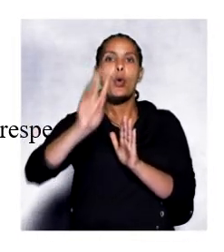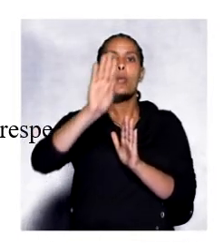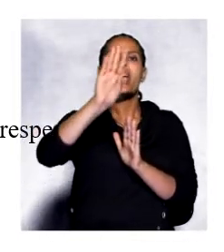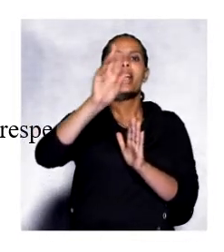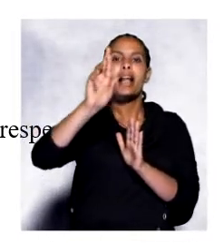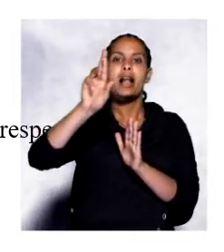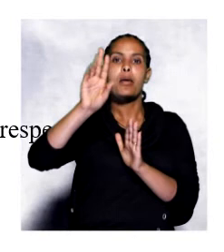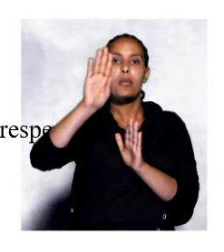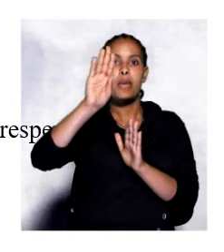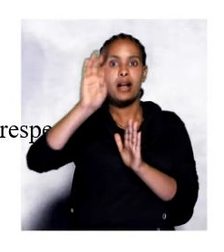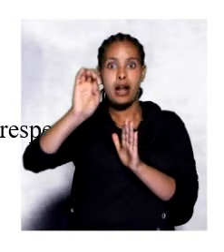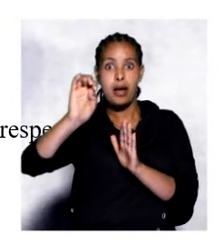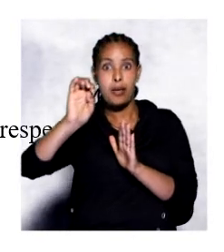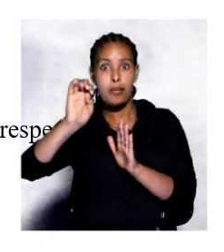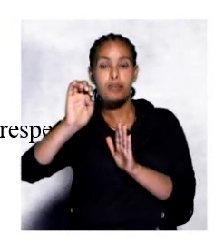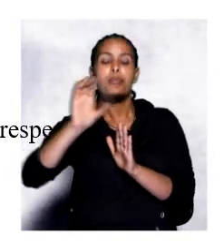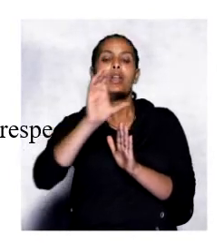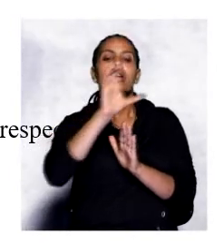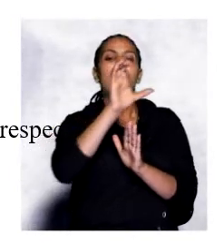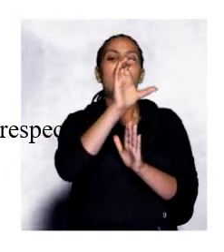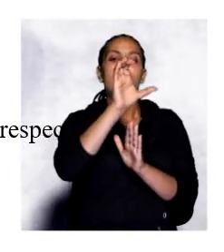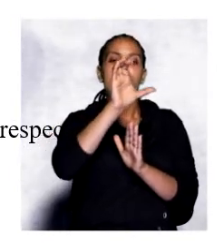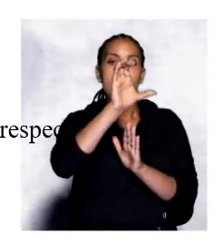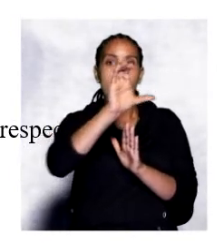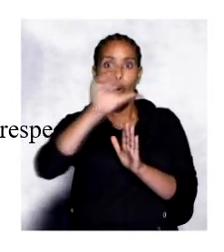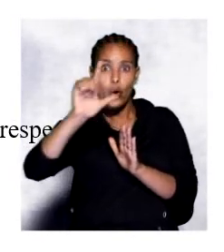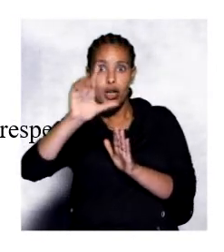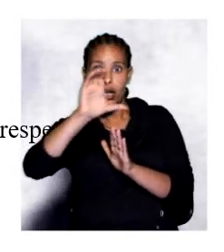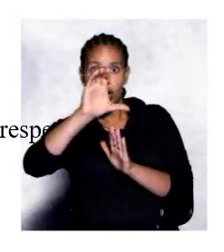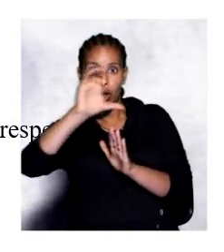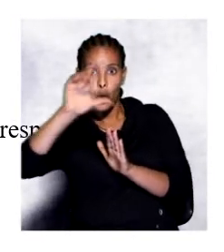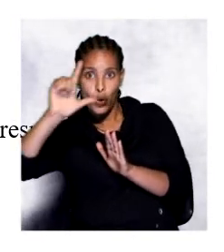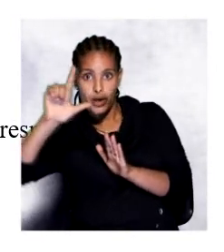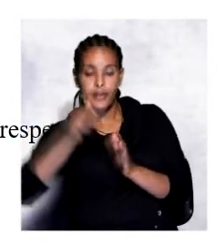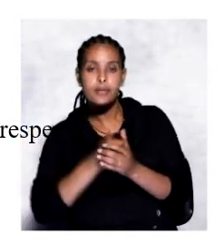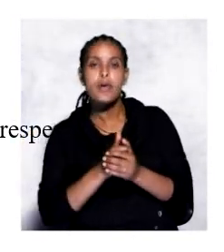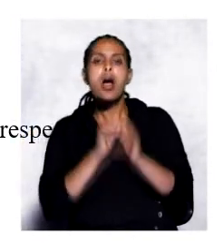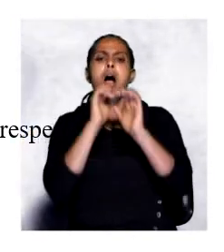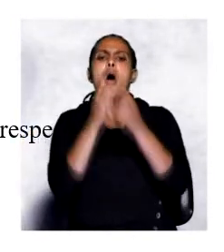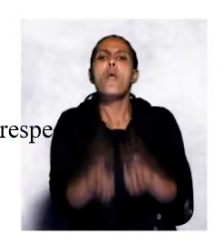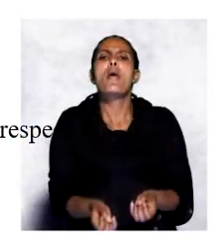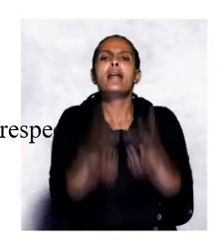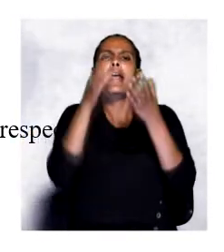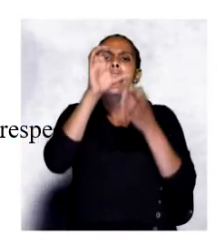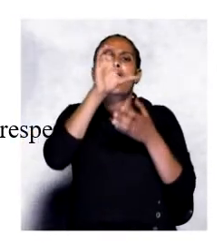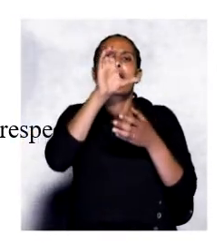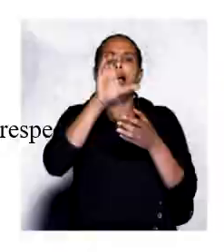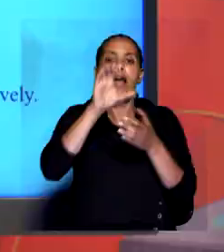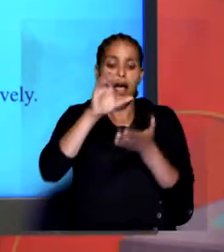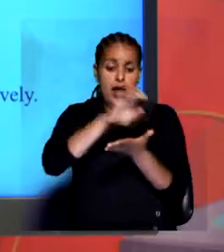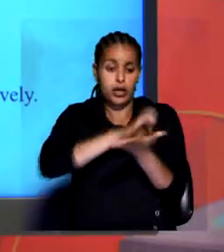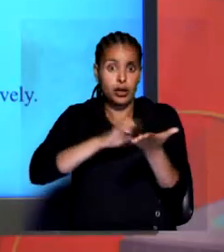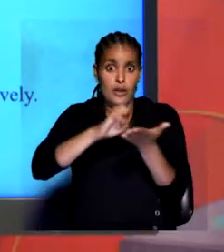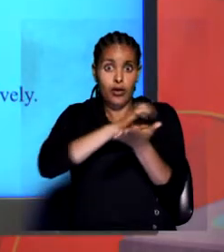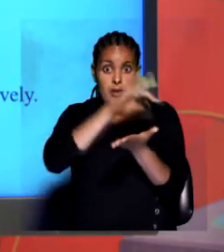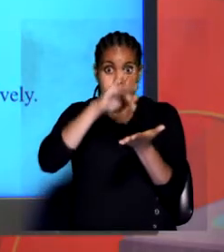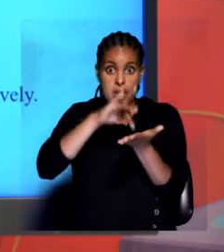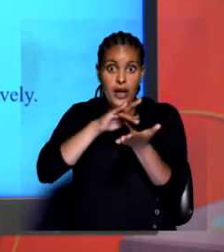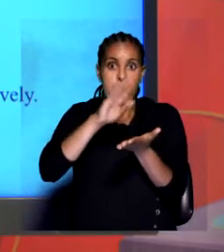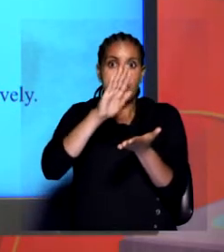2, beryllium, chlorine. How many electrons are there on the central atom?